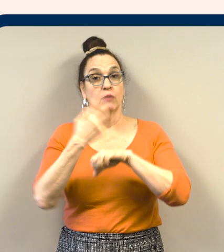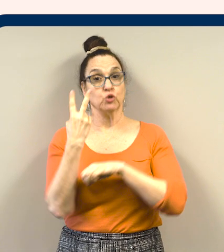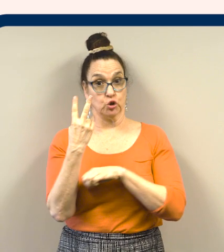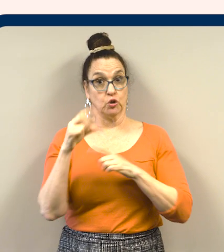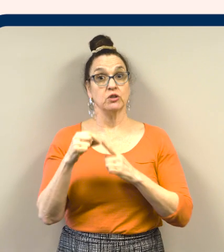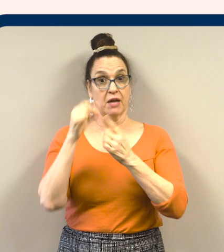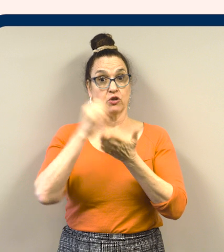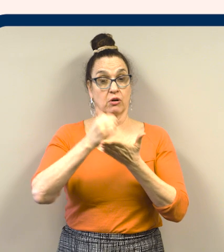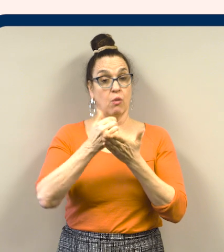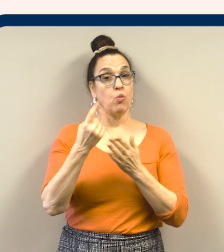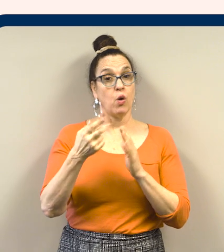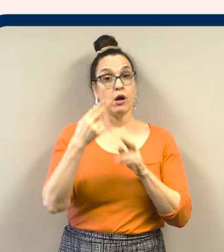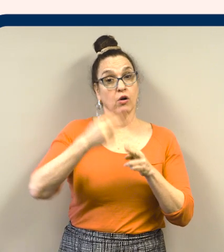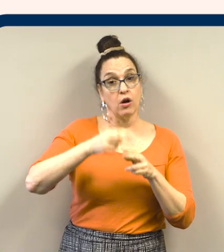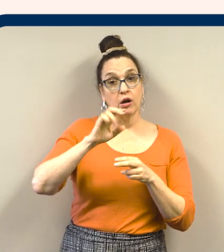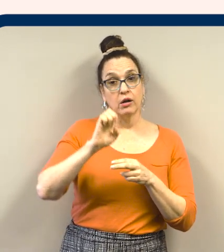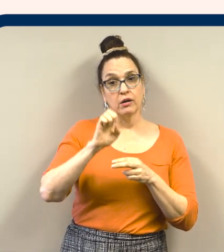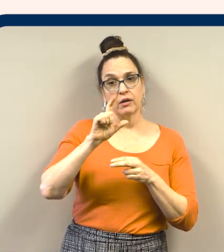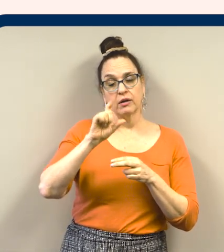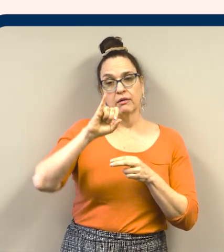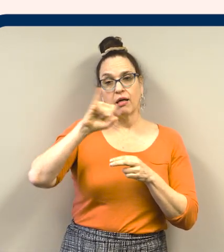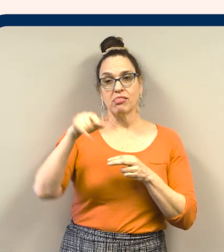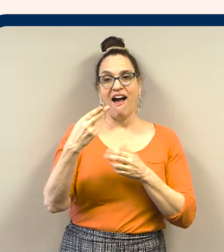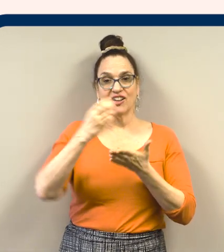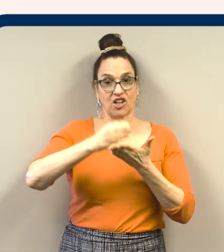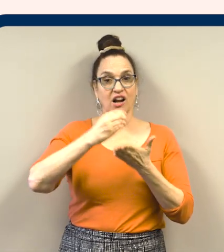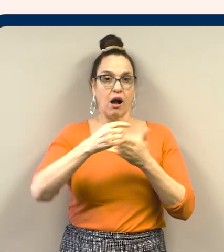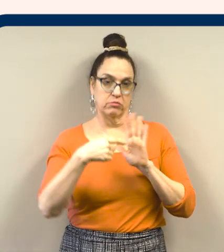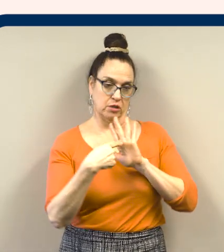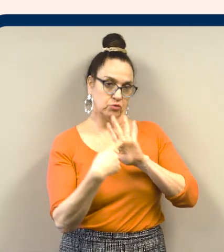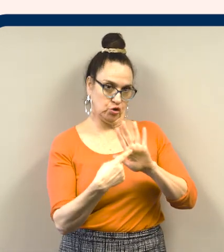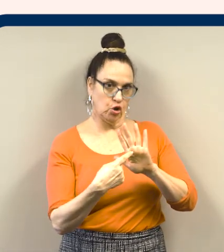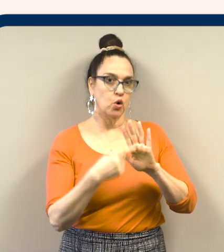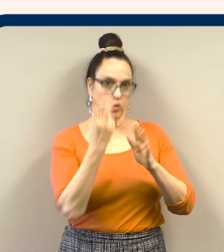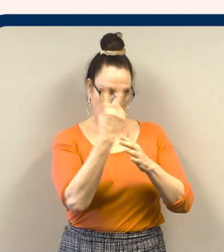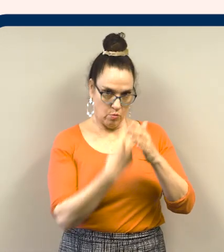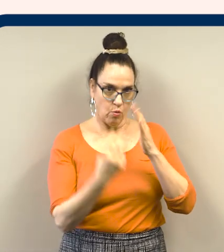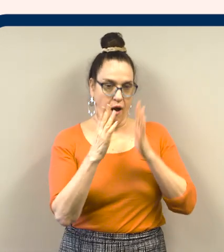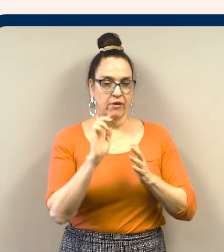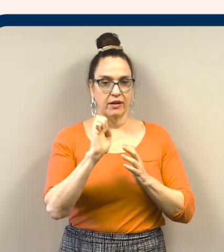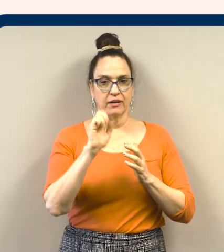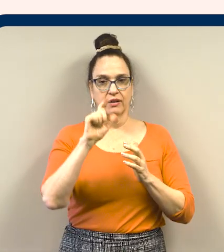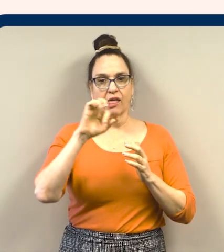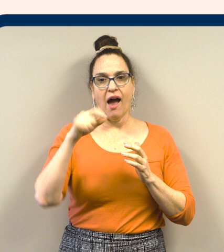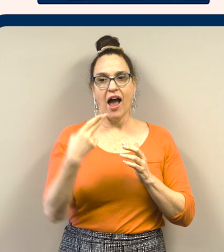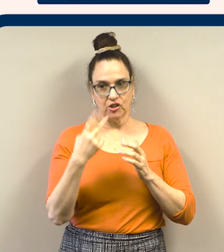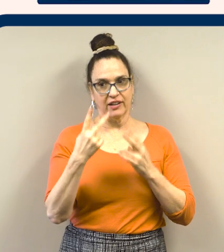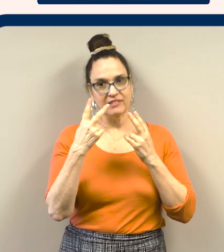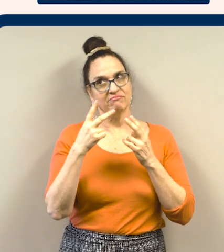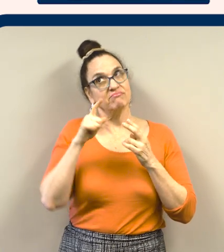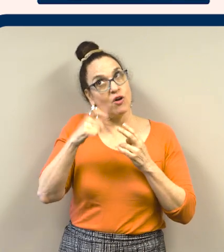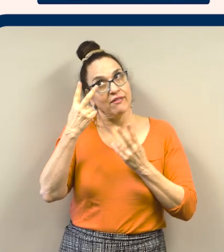freedom, as mentioned in the Torah. Additionally, we set out 2 special cups. Elijah's cup representing the